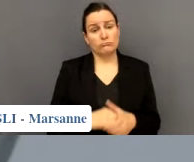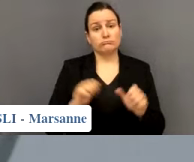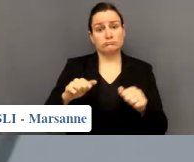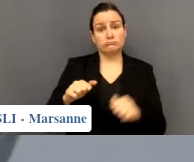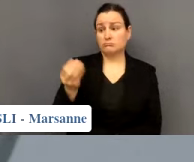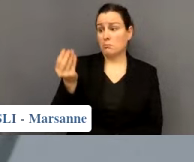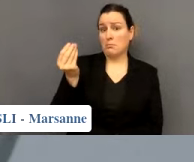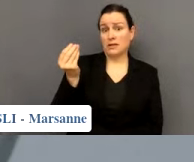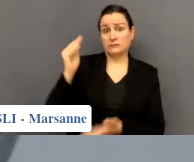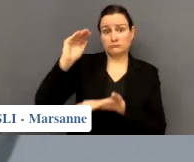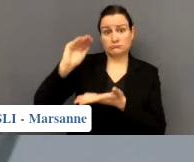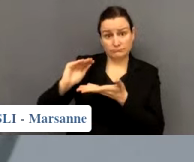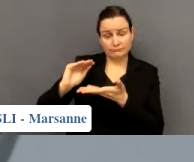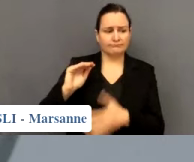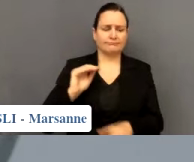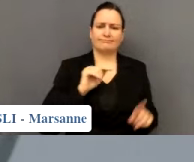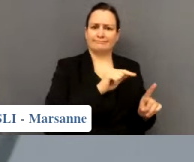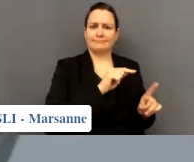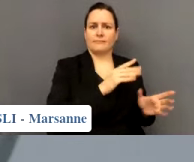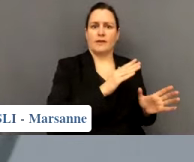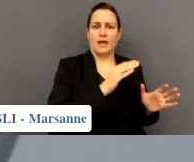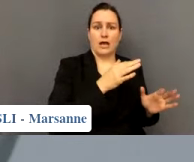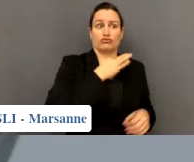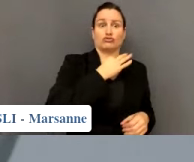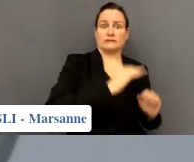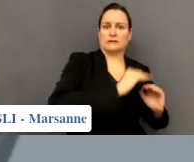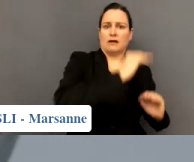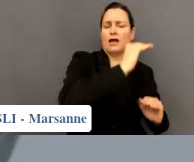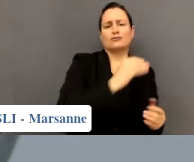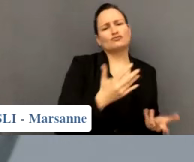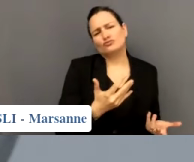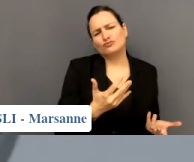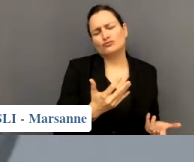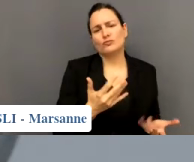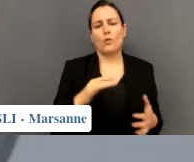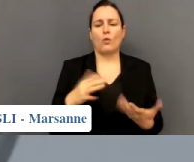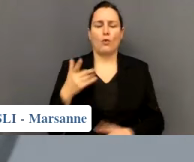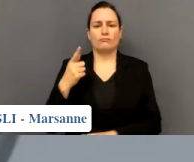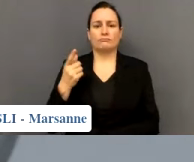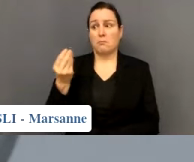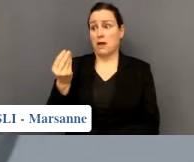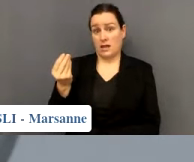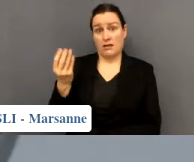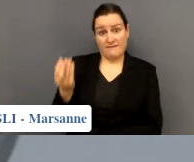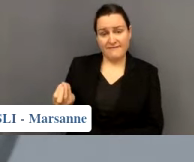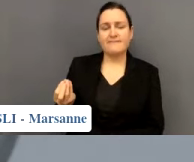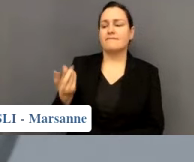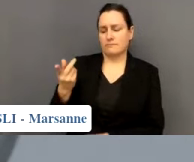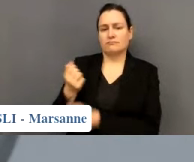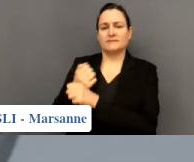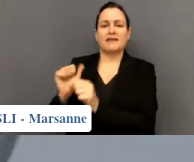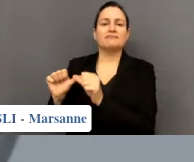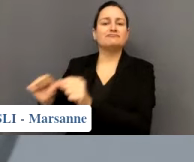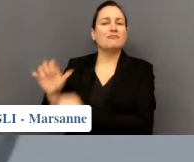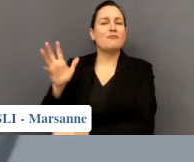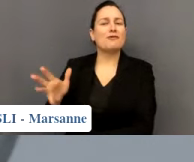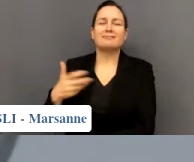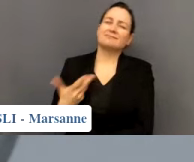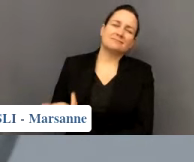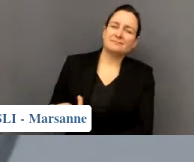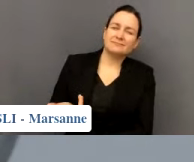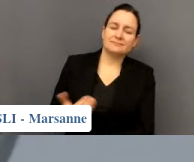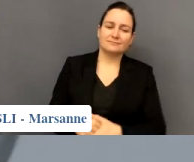security does not equal safety. For example, from the study, we learned that women who were the main income earners were more likely to